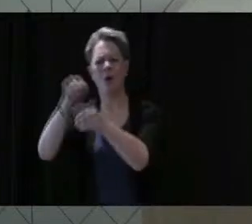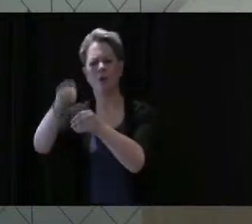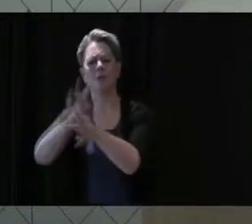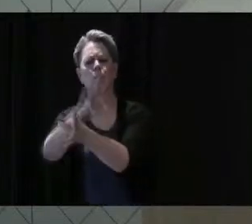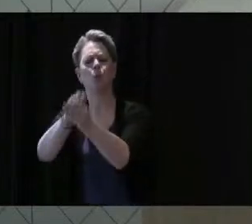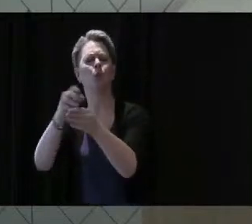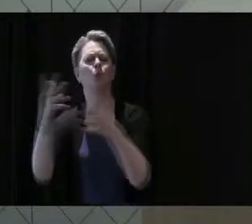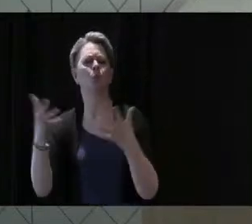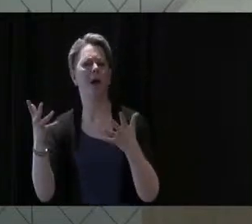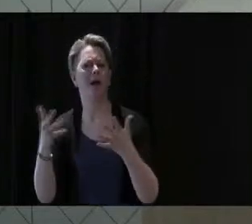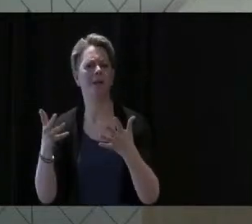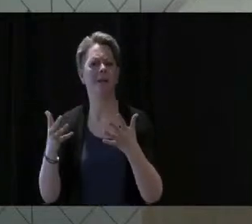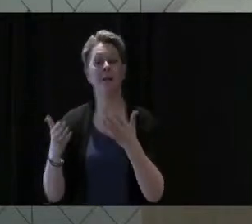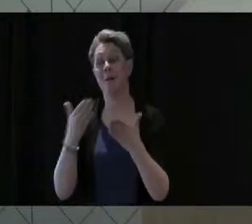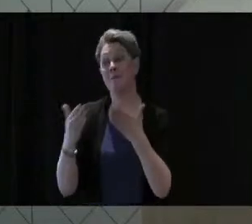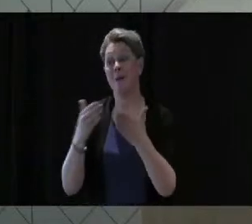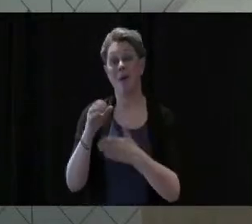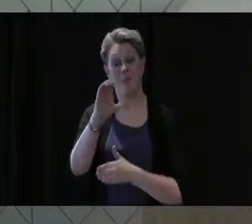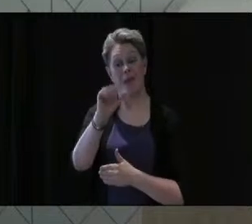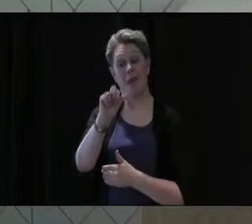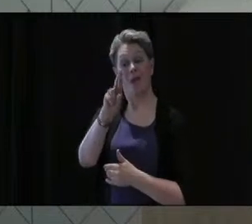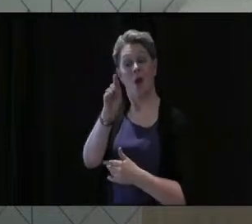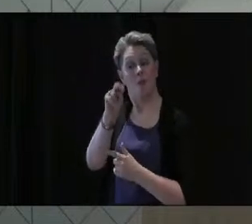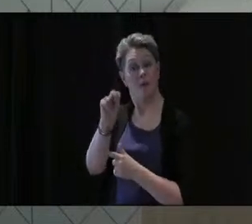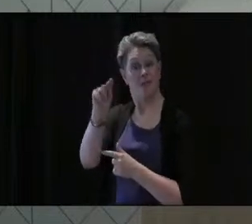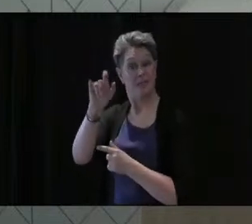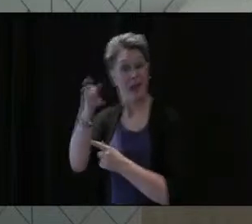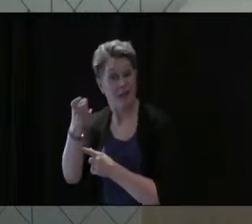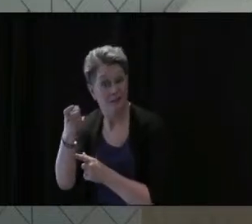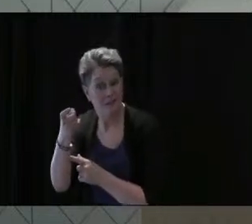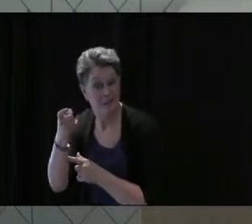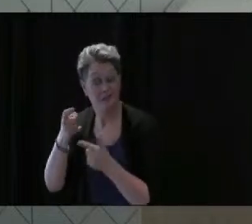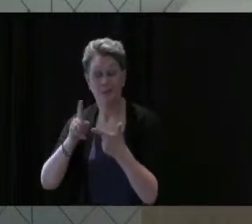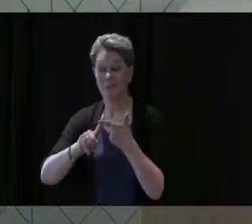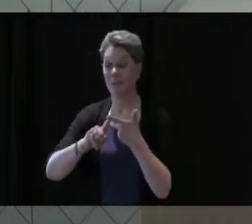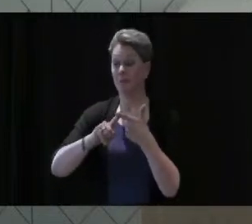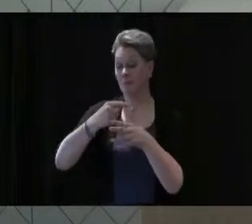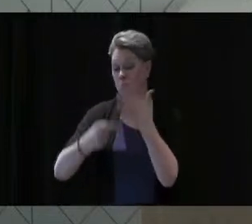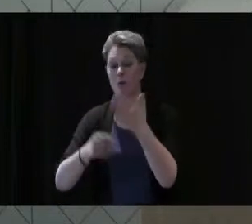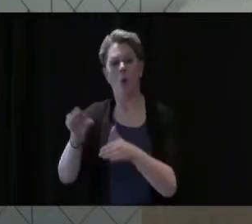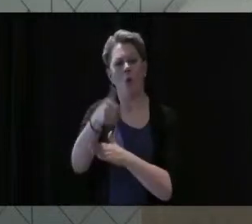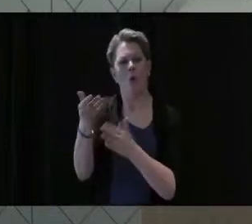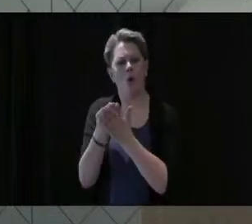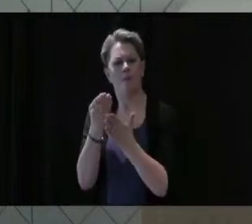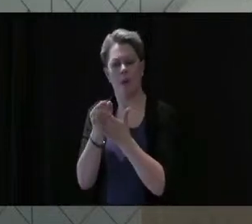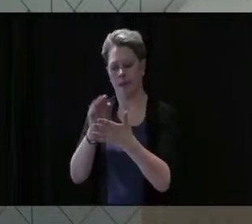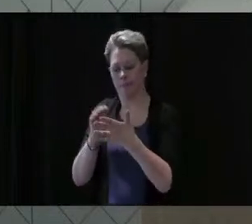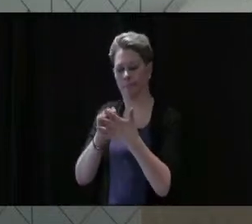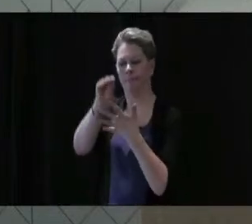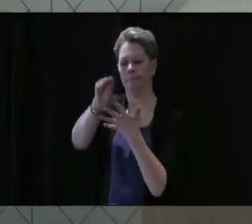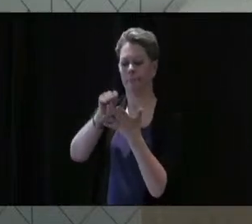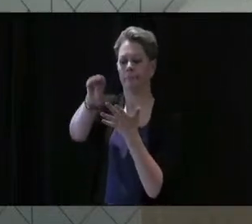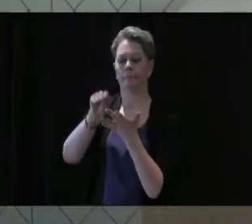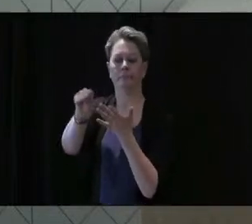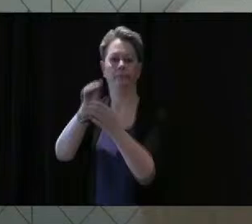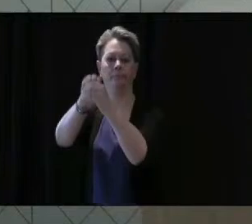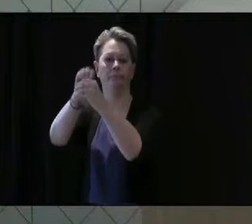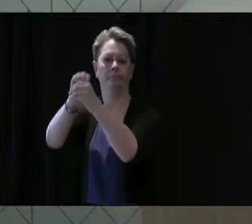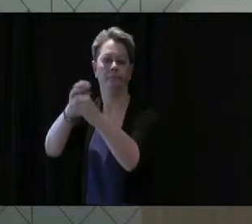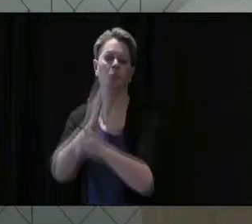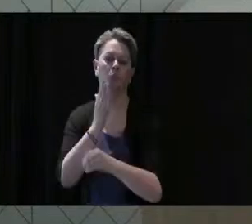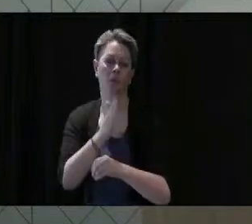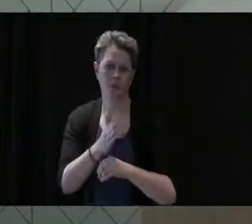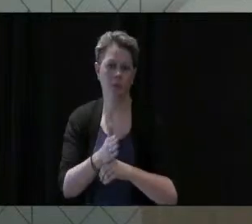have, you know, part of the carbon taxes in it. And as we mentioned, it's really important that we set to work to